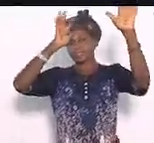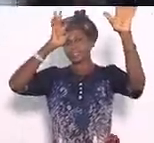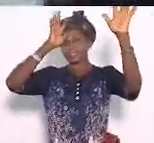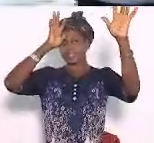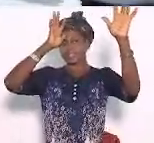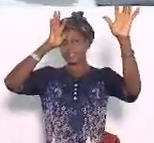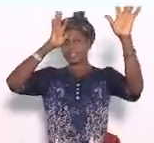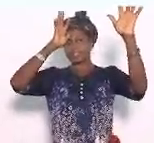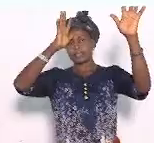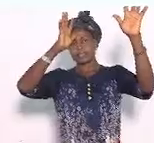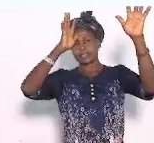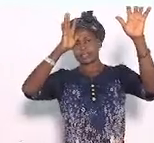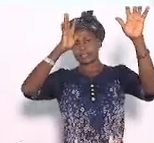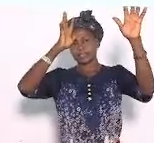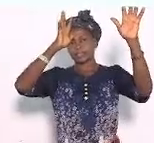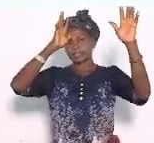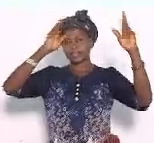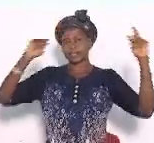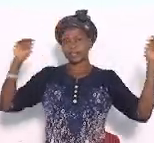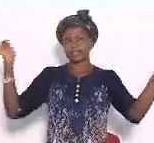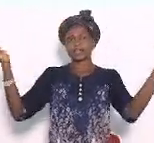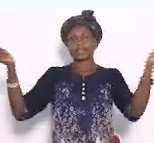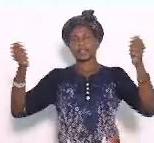fatheru heluya